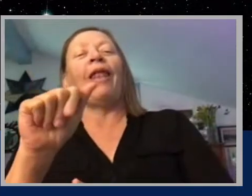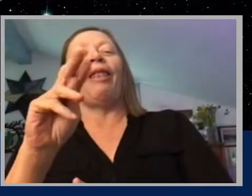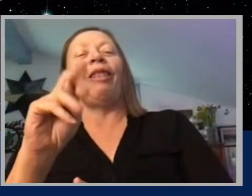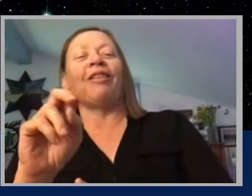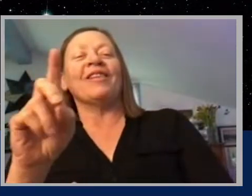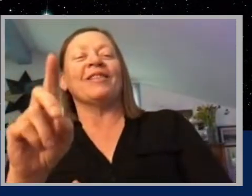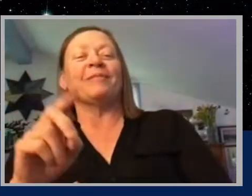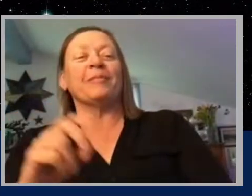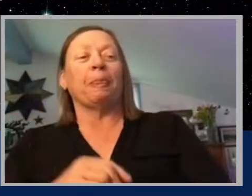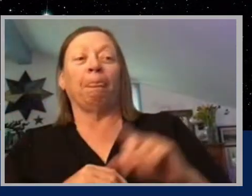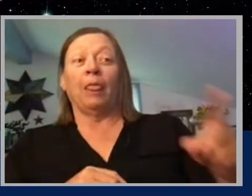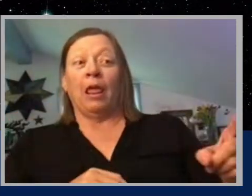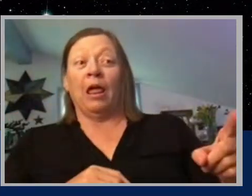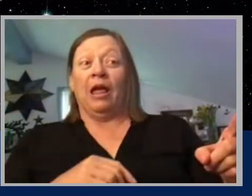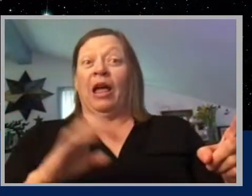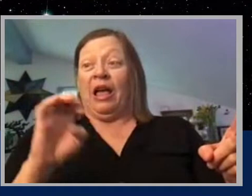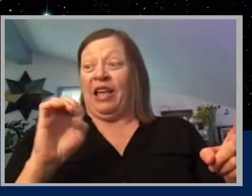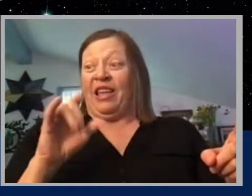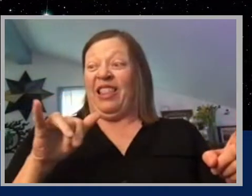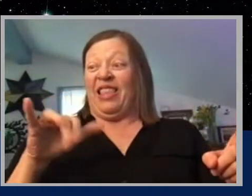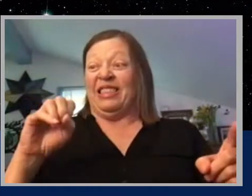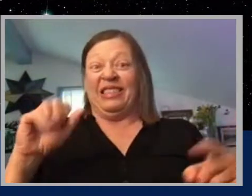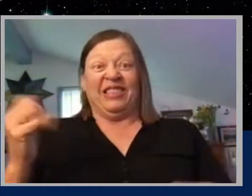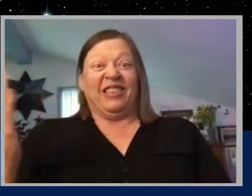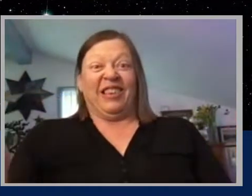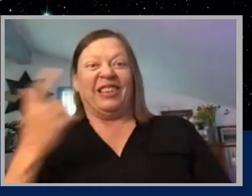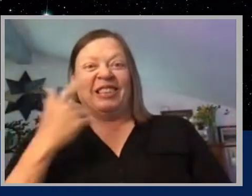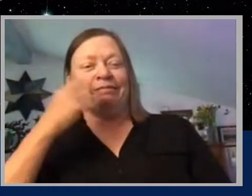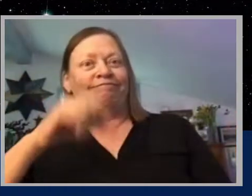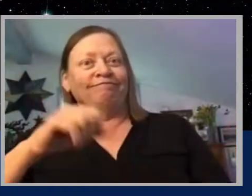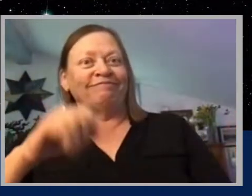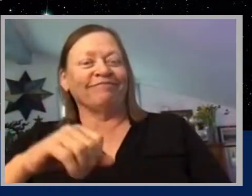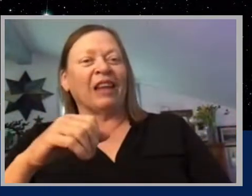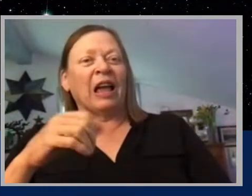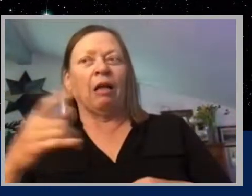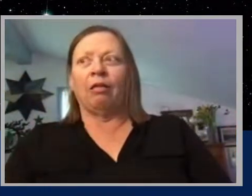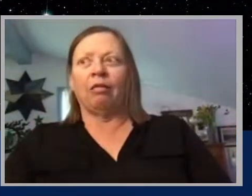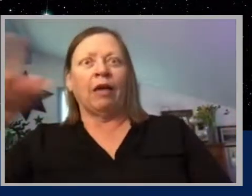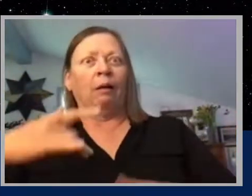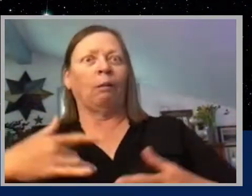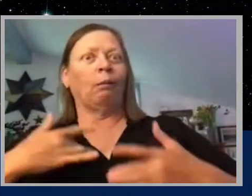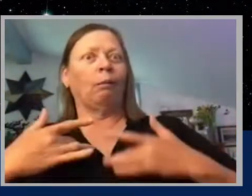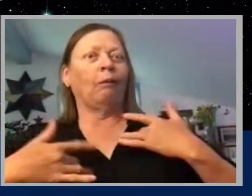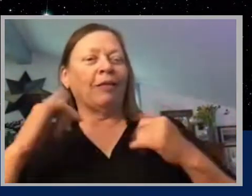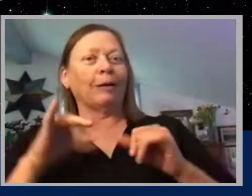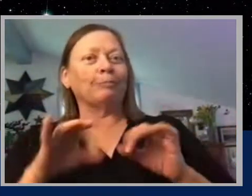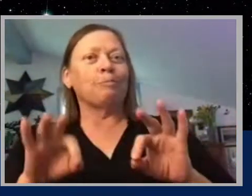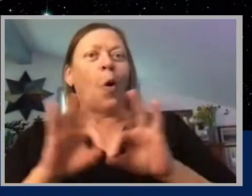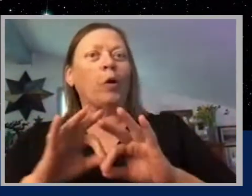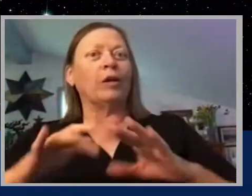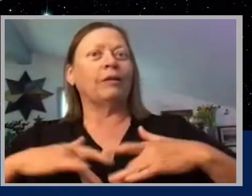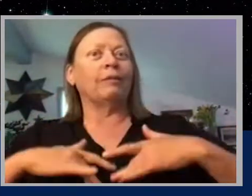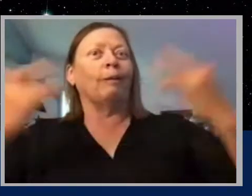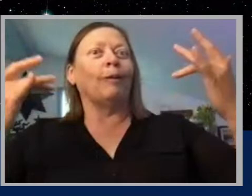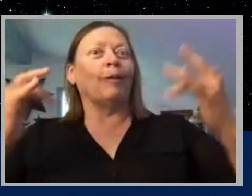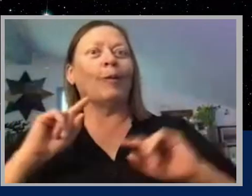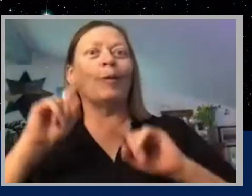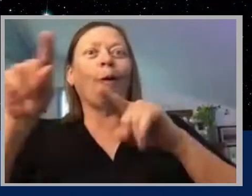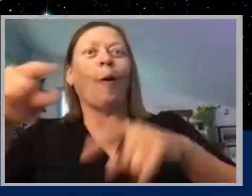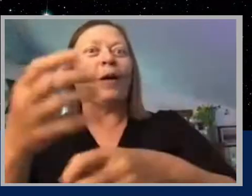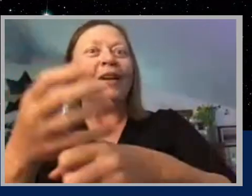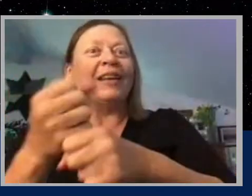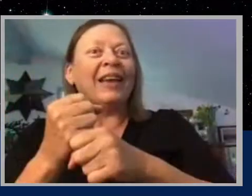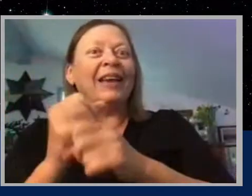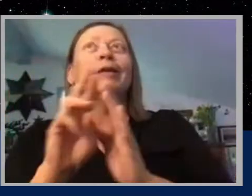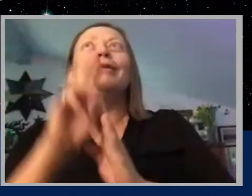it like you were saying, I'm sure they all are so excited to be part of that. I know, again, just to reference Intrepid, they issued special postcards and they had a